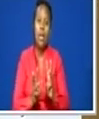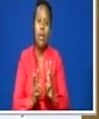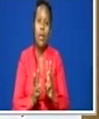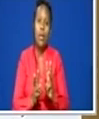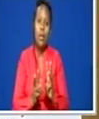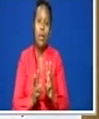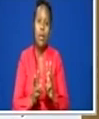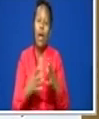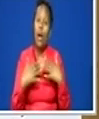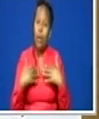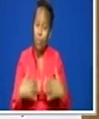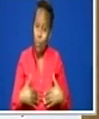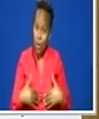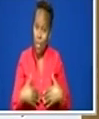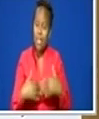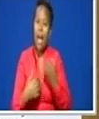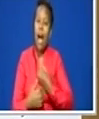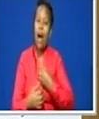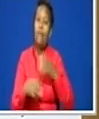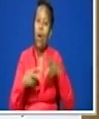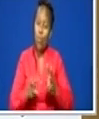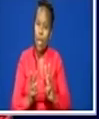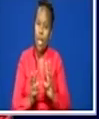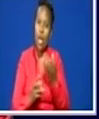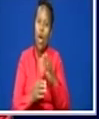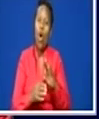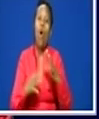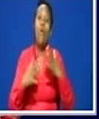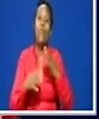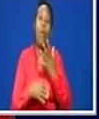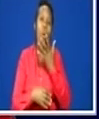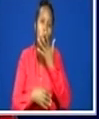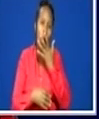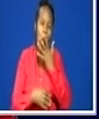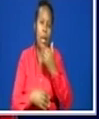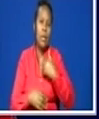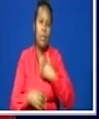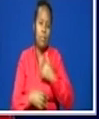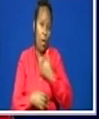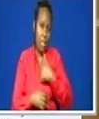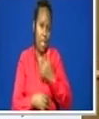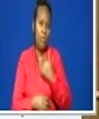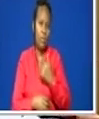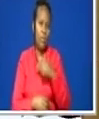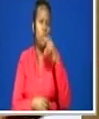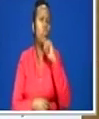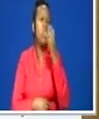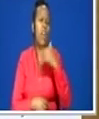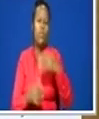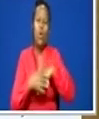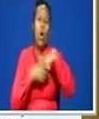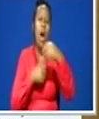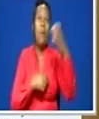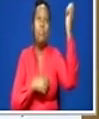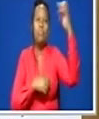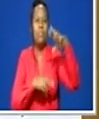what? Our bodies have a mechanism of warming us up. So you don't have to go and bask outside the